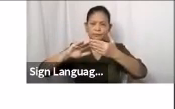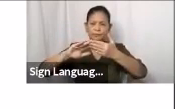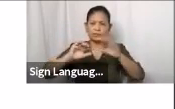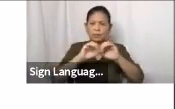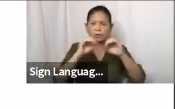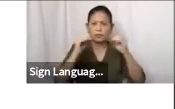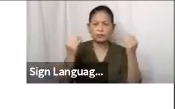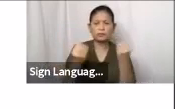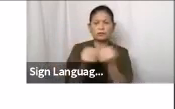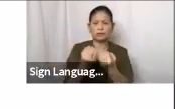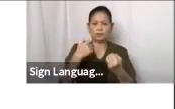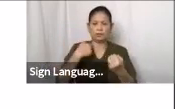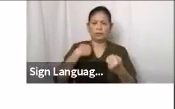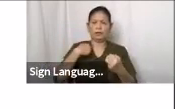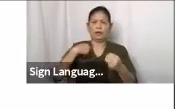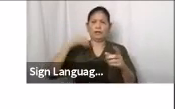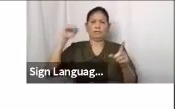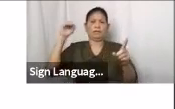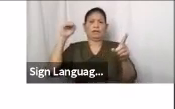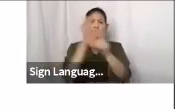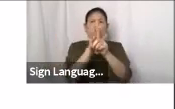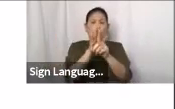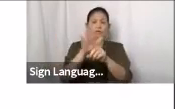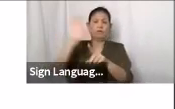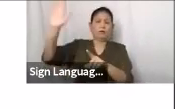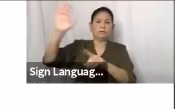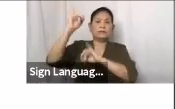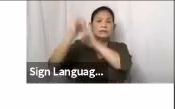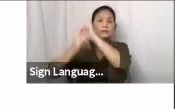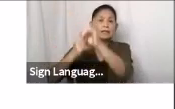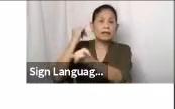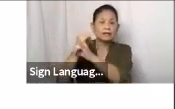the exposure internationally, and we